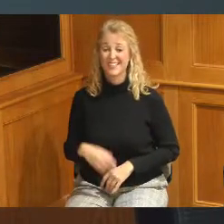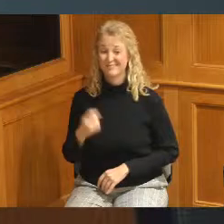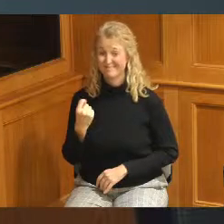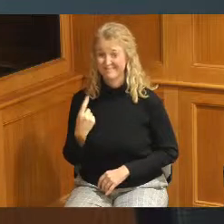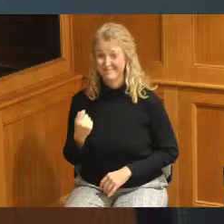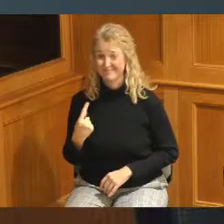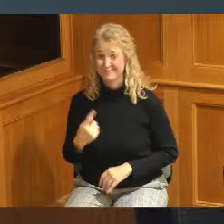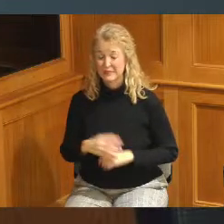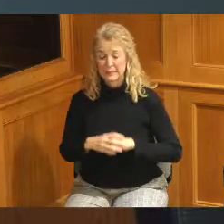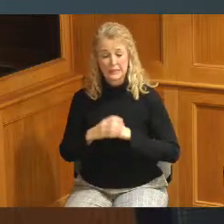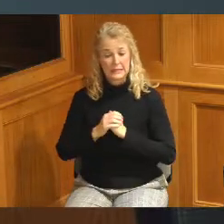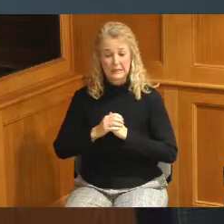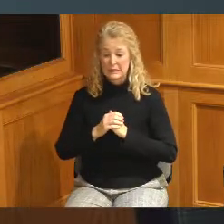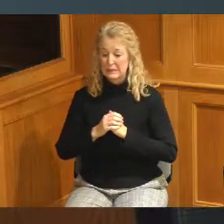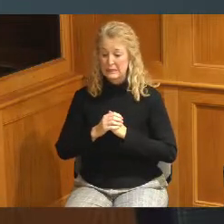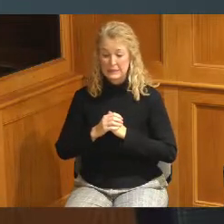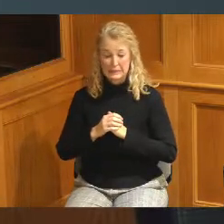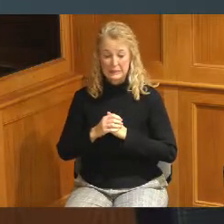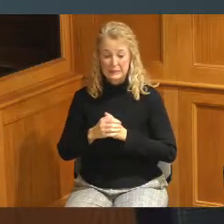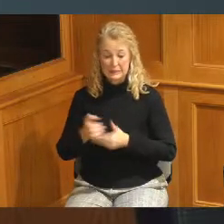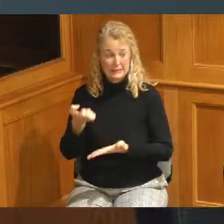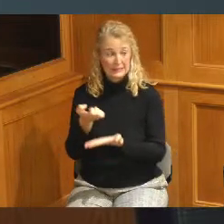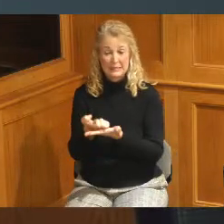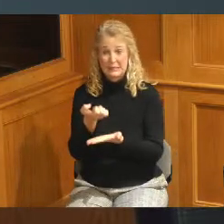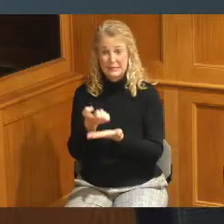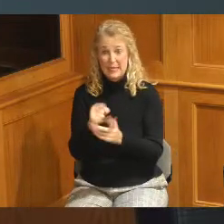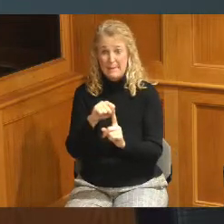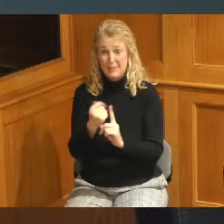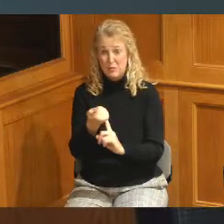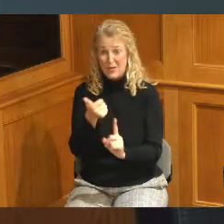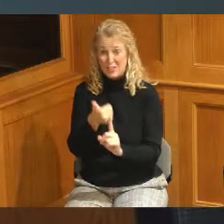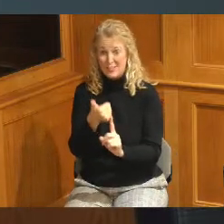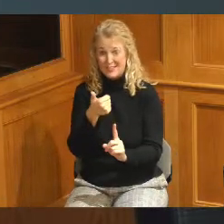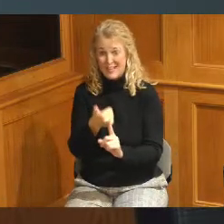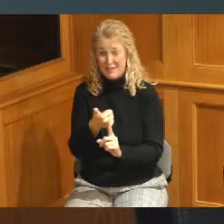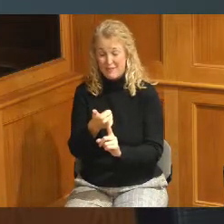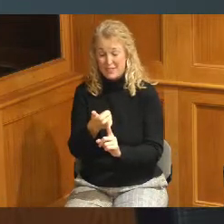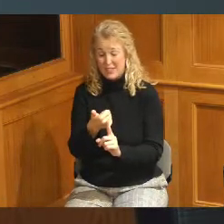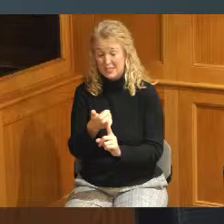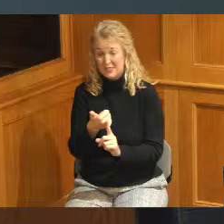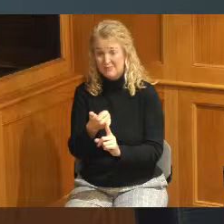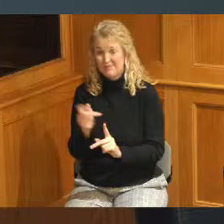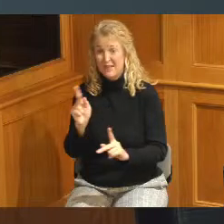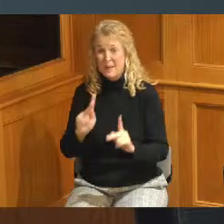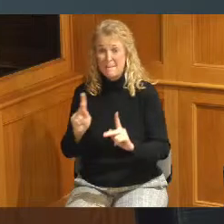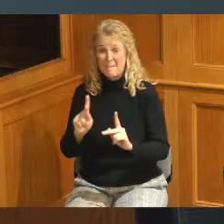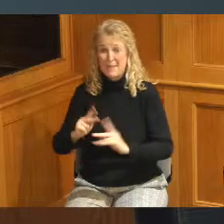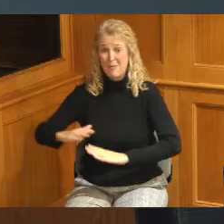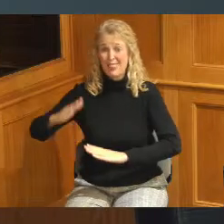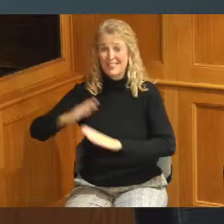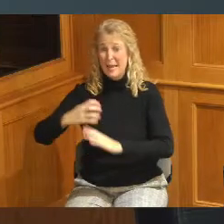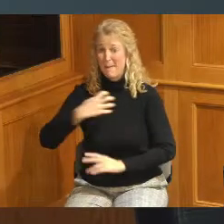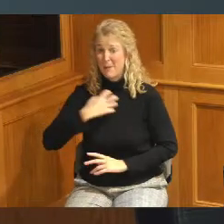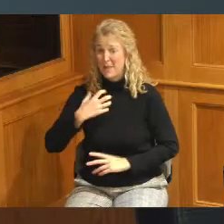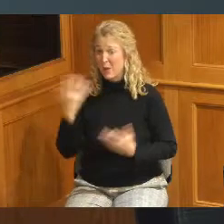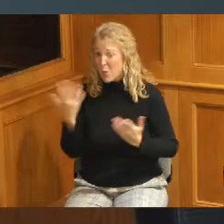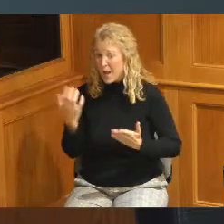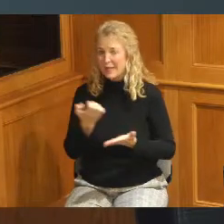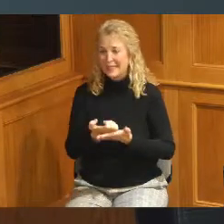right now, when we look at the economy, the number one issue in this election was the